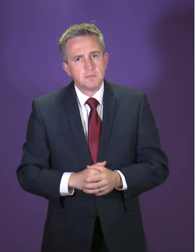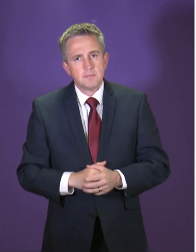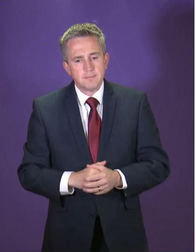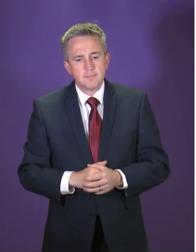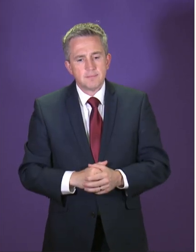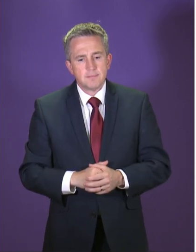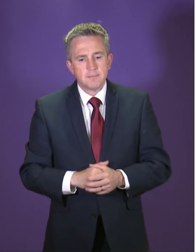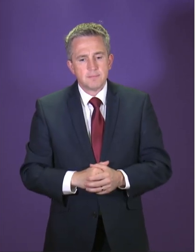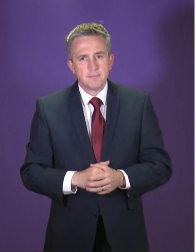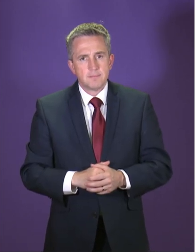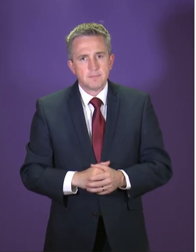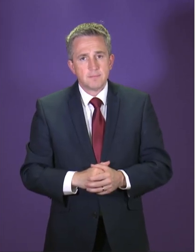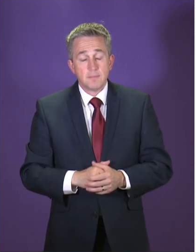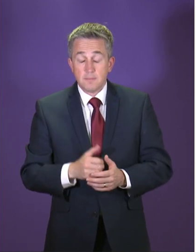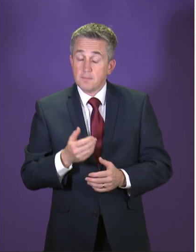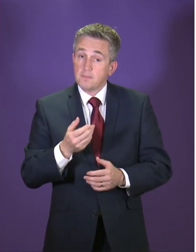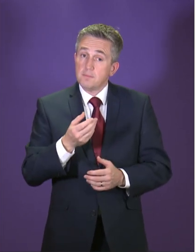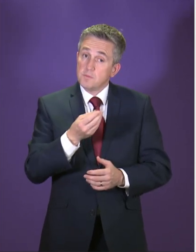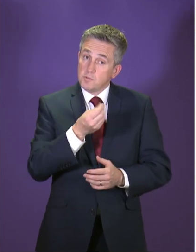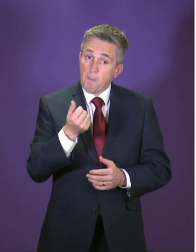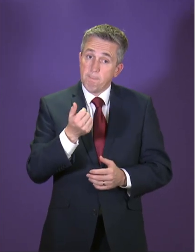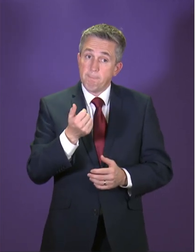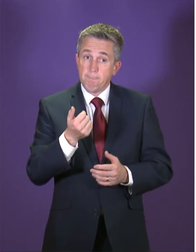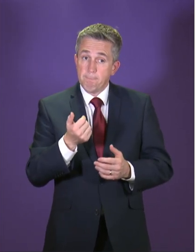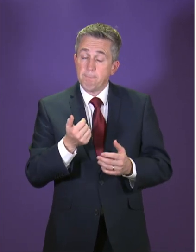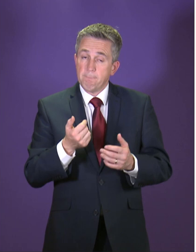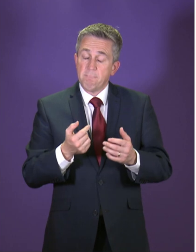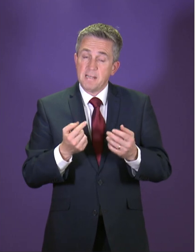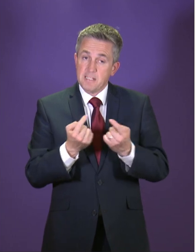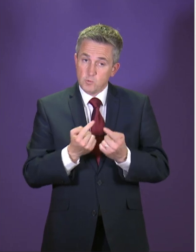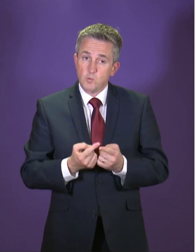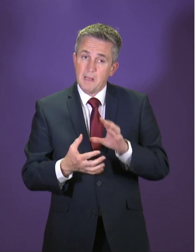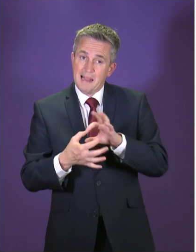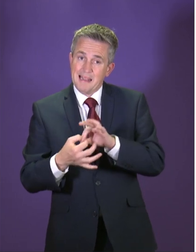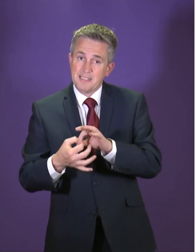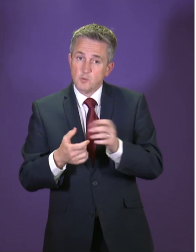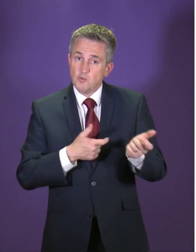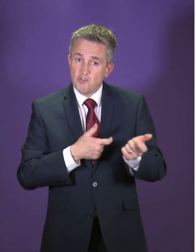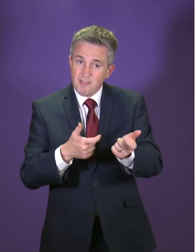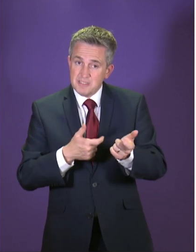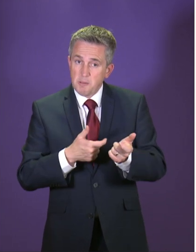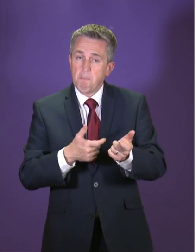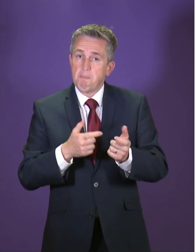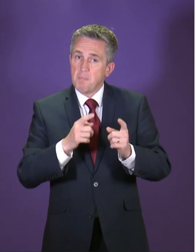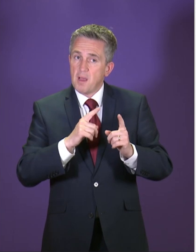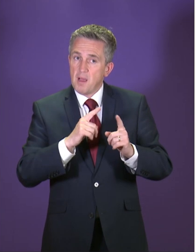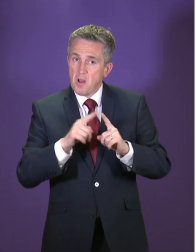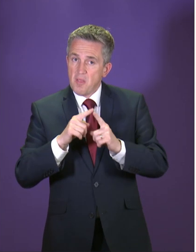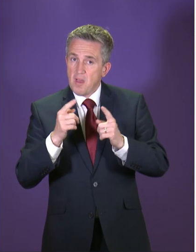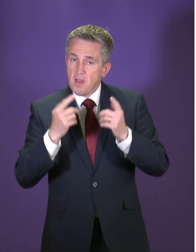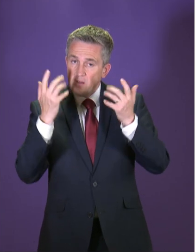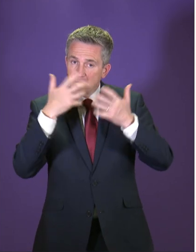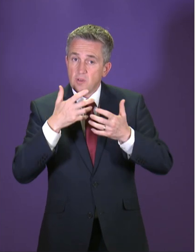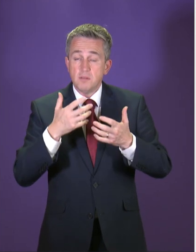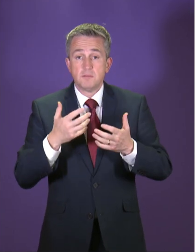which is also threatening in a form of terrorism and others. The human